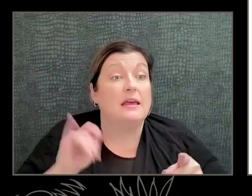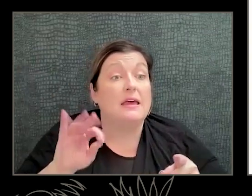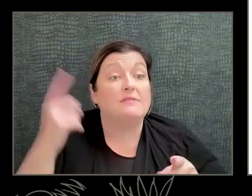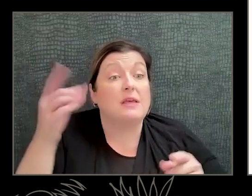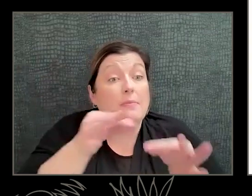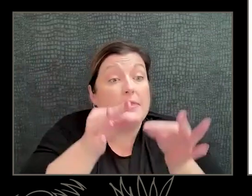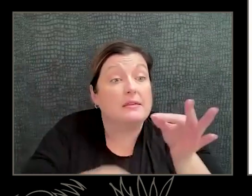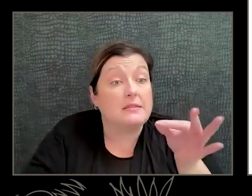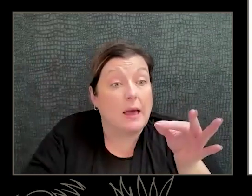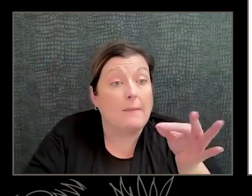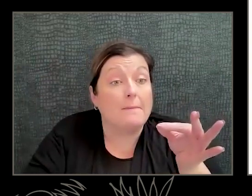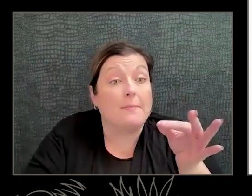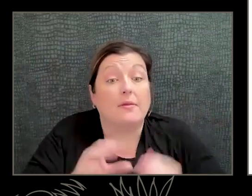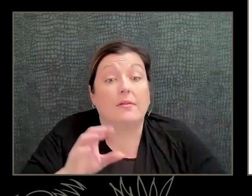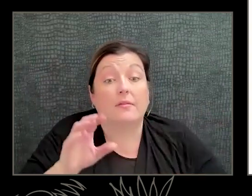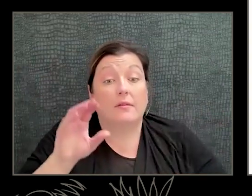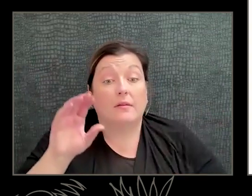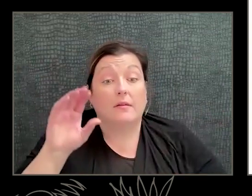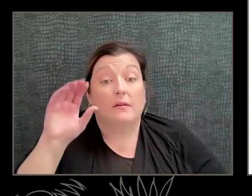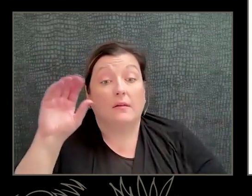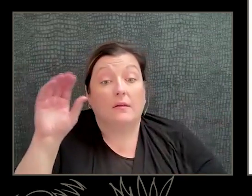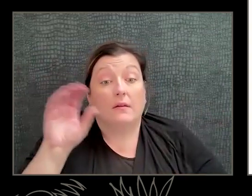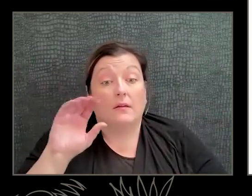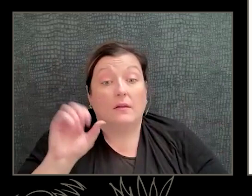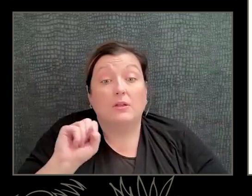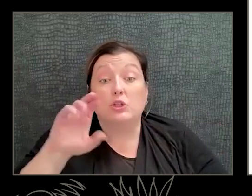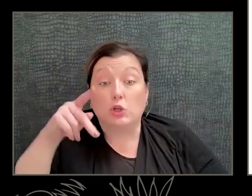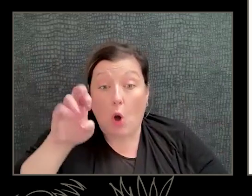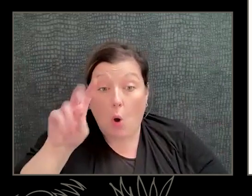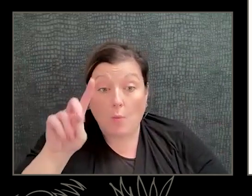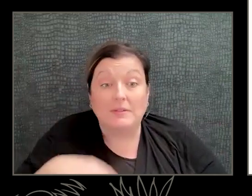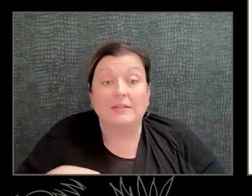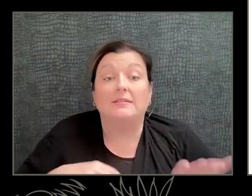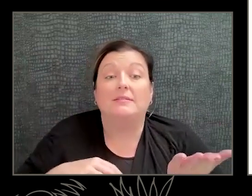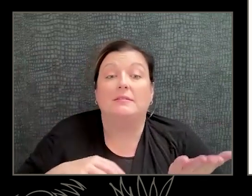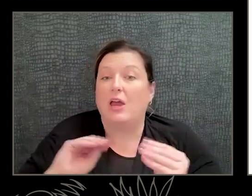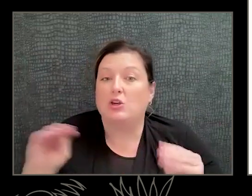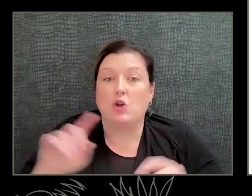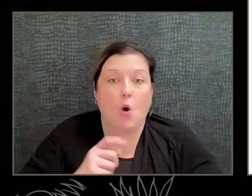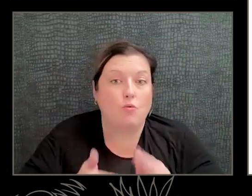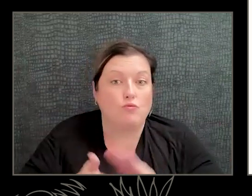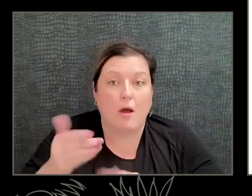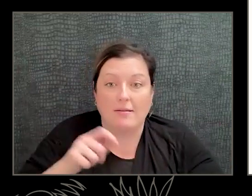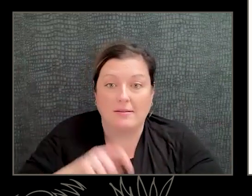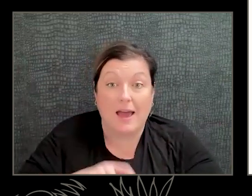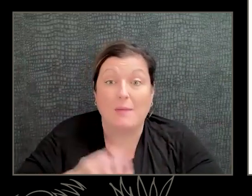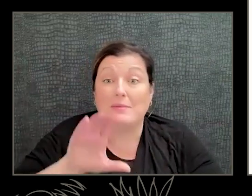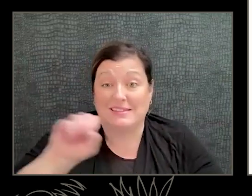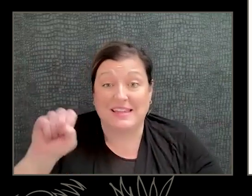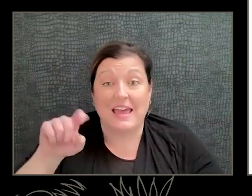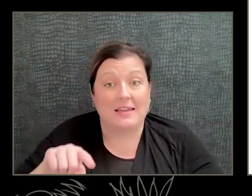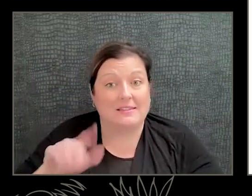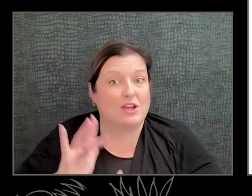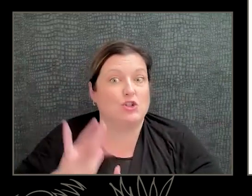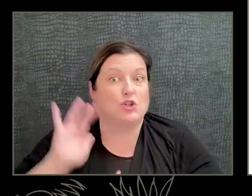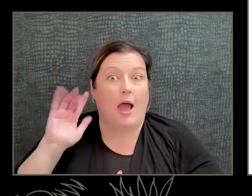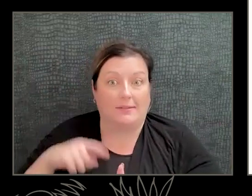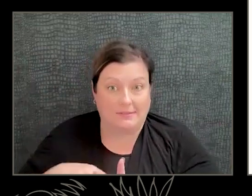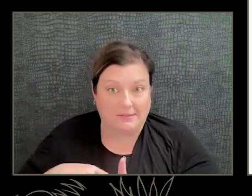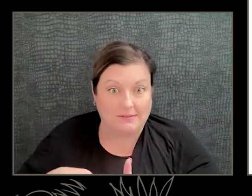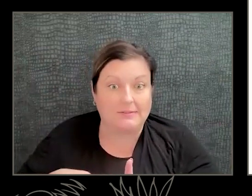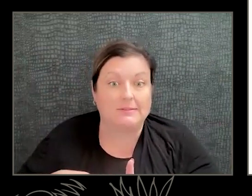scoped styles and no runtime, CSS Modules does shine there. It is reliable, but again, for those